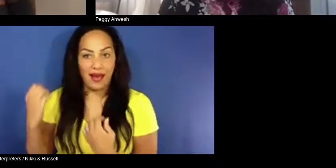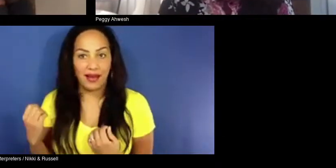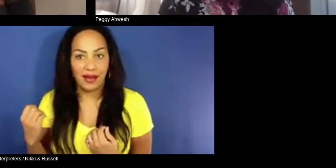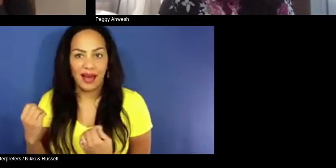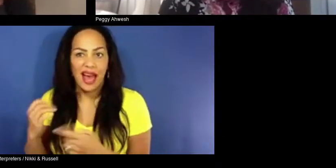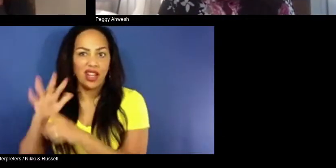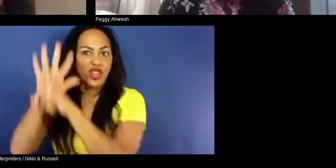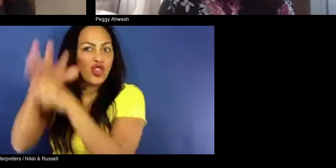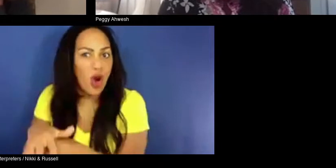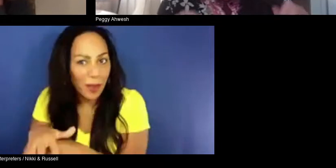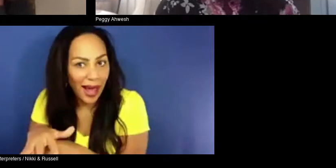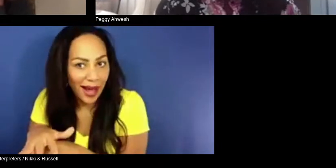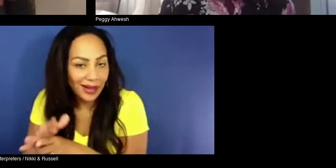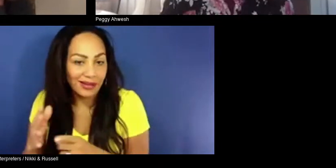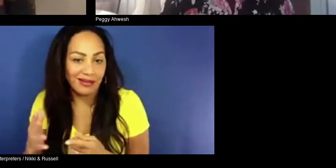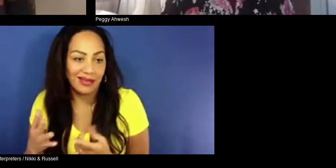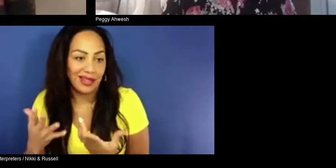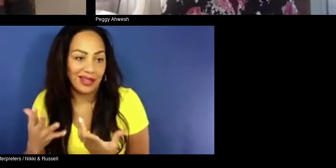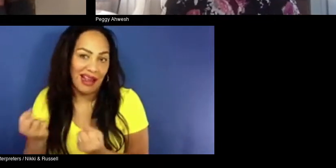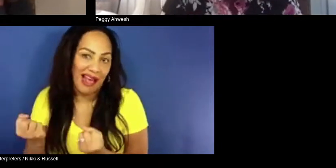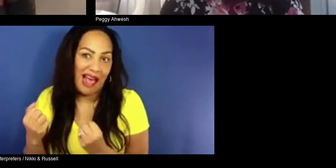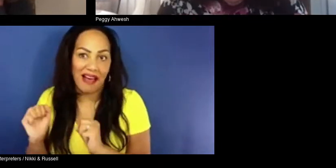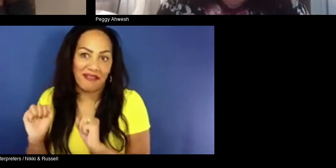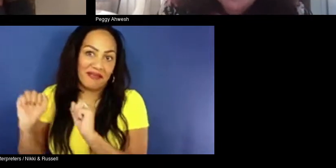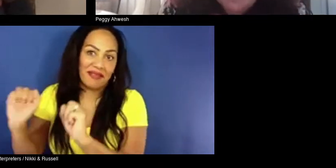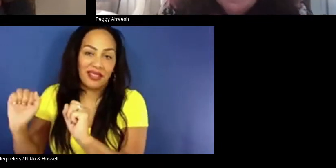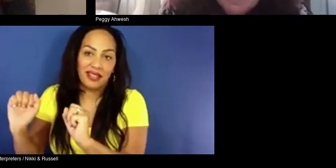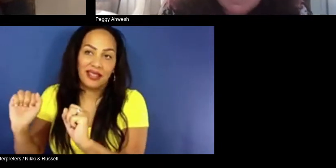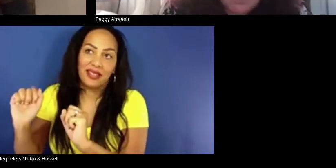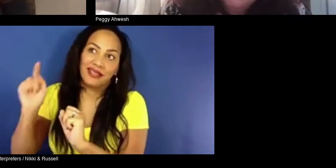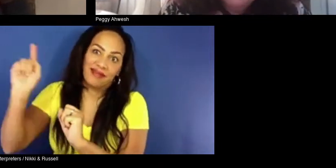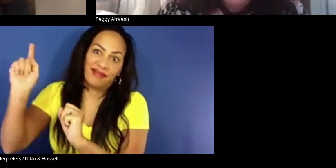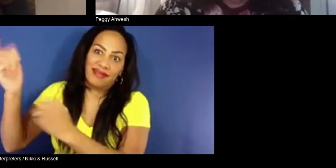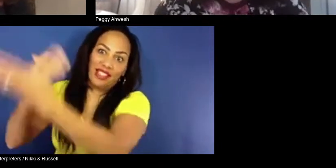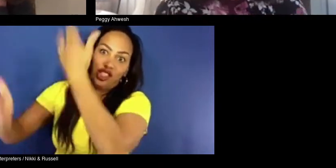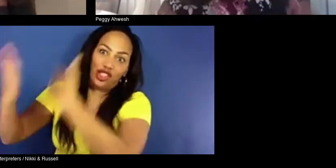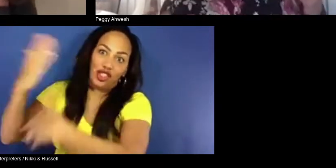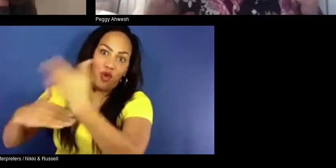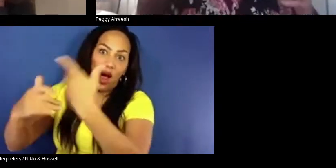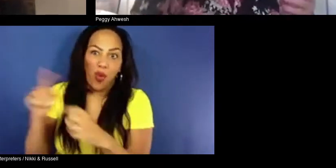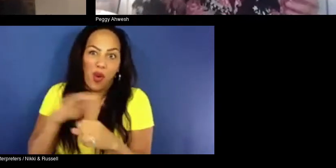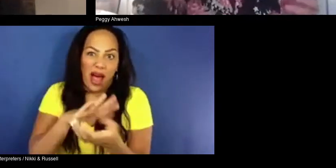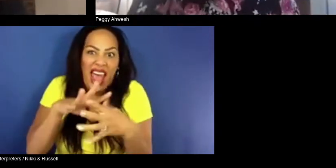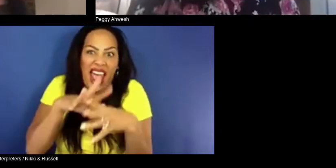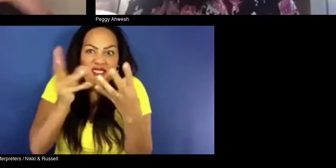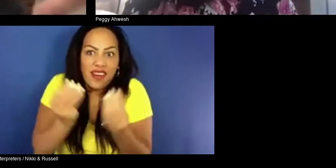dominate and have it say what everything's supposed to mean. Thank goodness. Yeah, well,